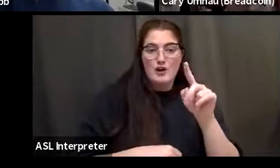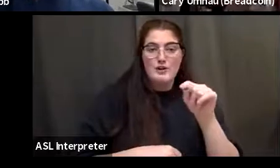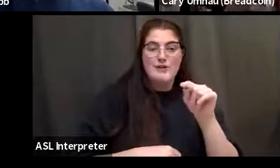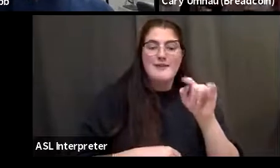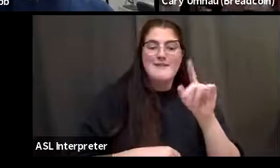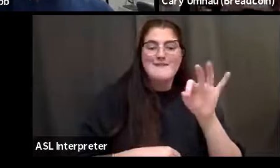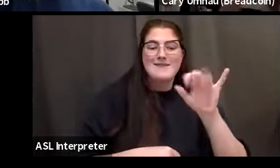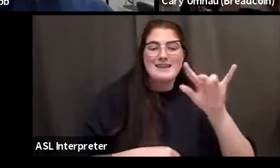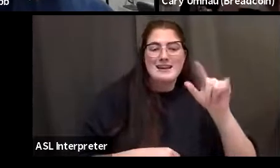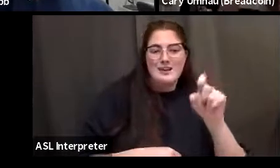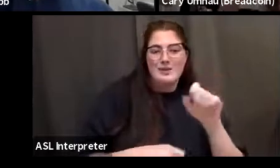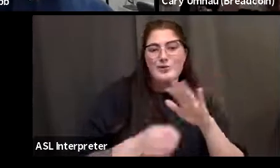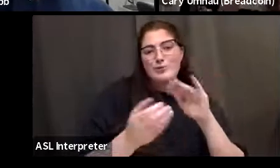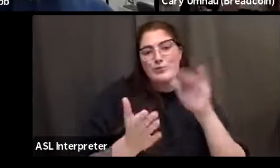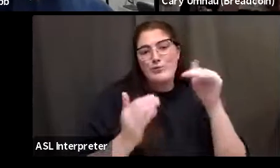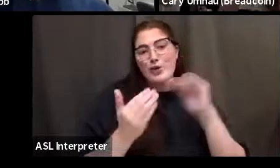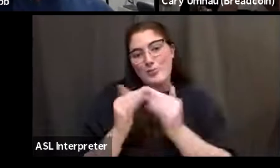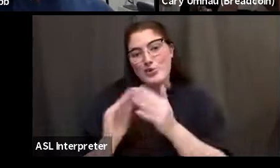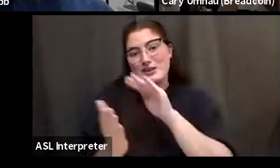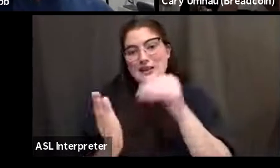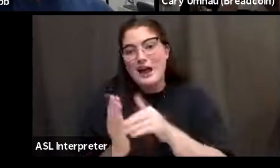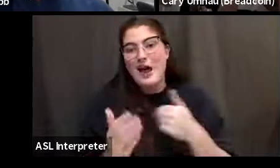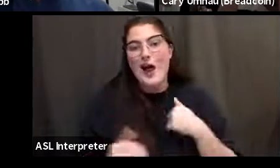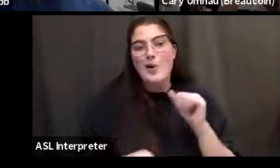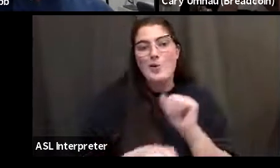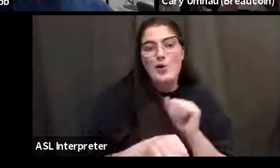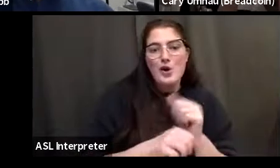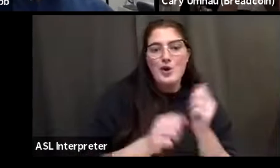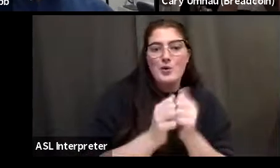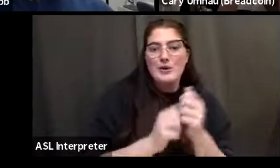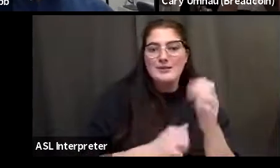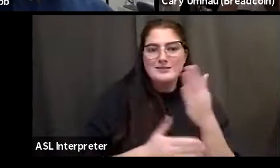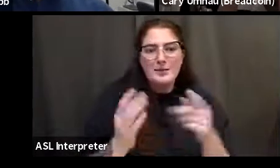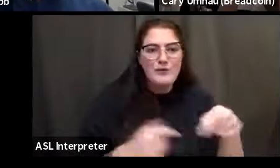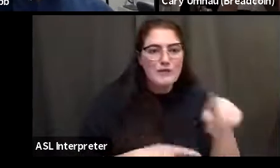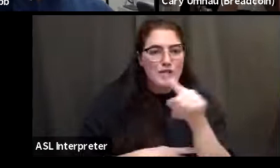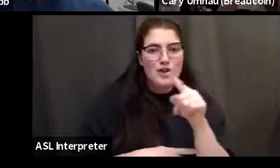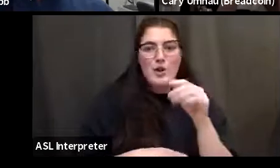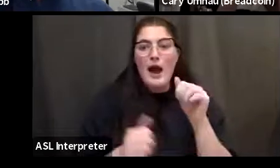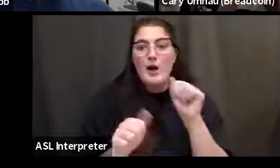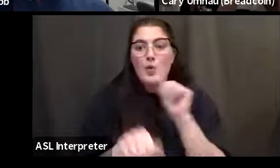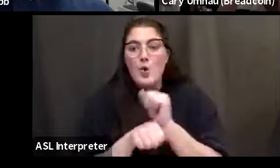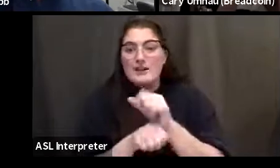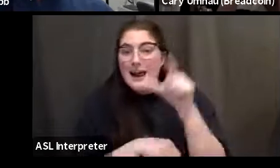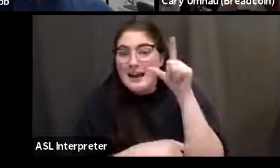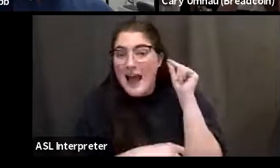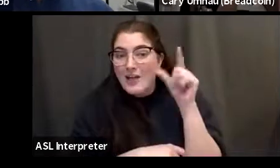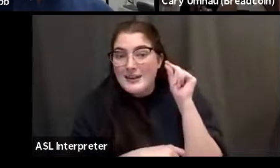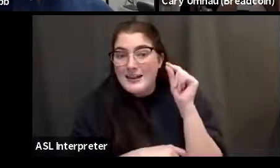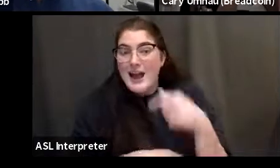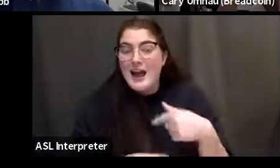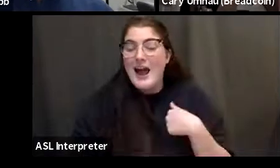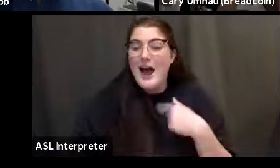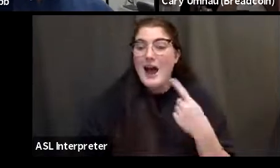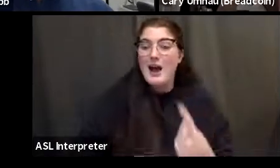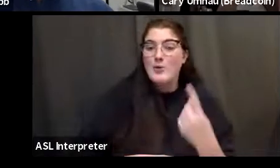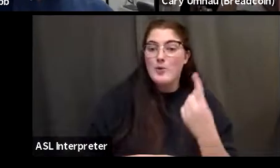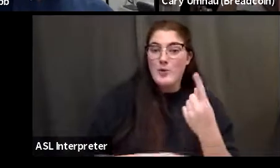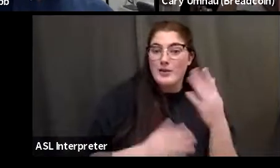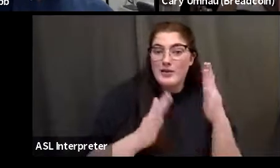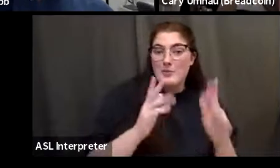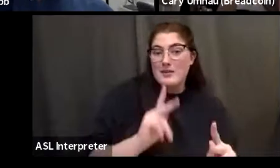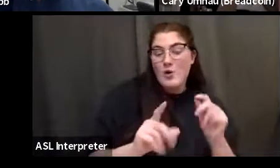Patsy. Miss Burton knows me. And, you know, I worked at Gallaudet. I'm one of those that was affected by the